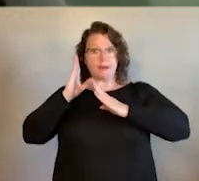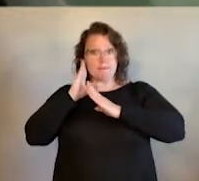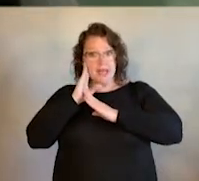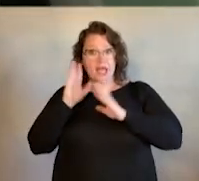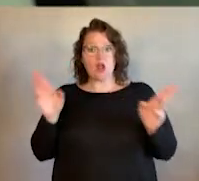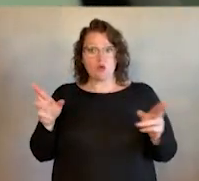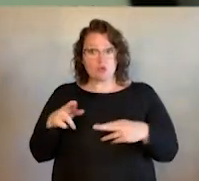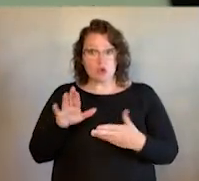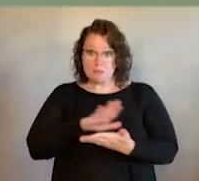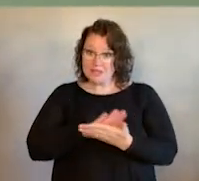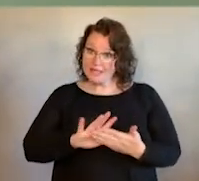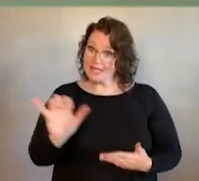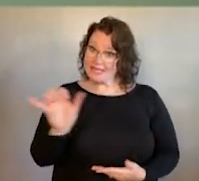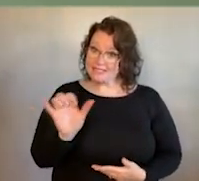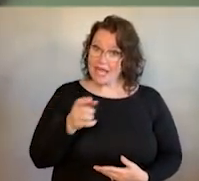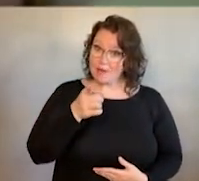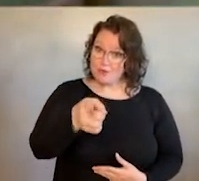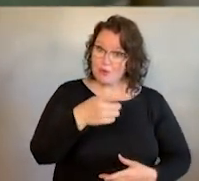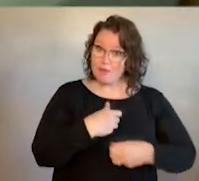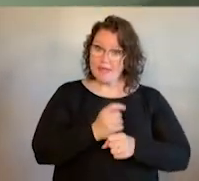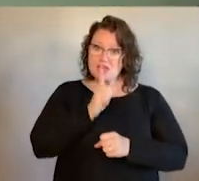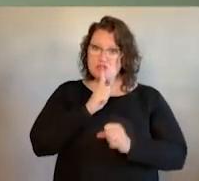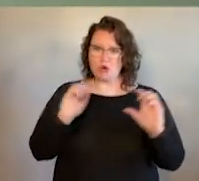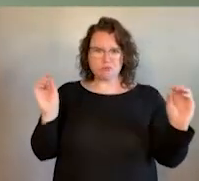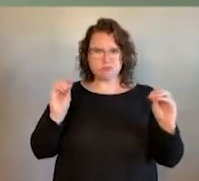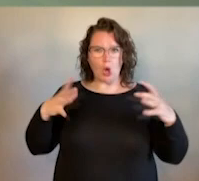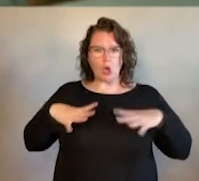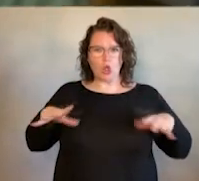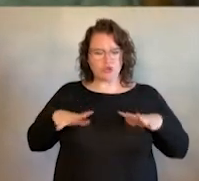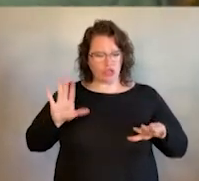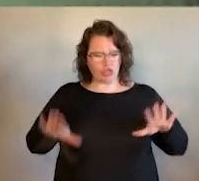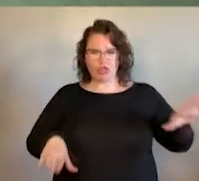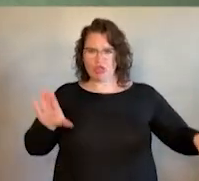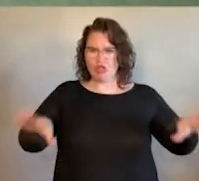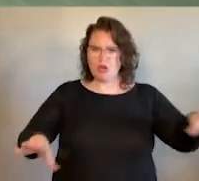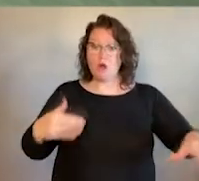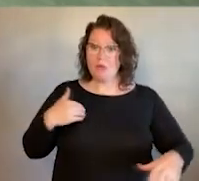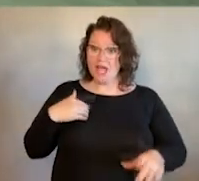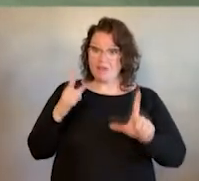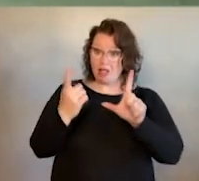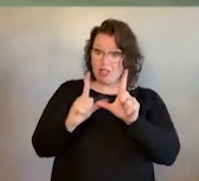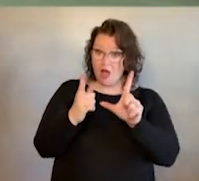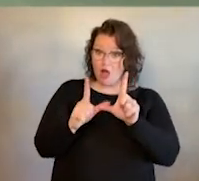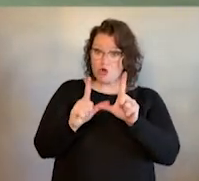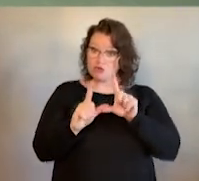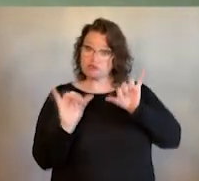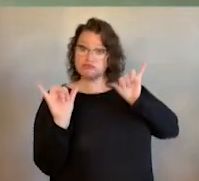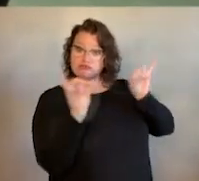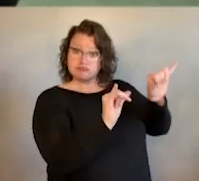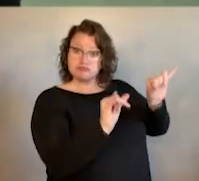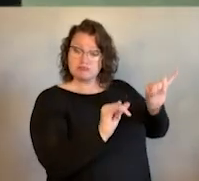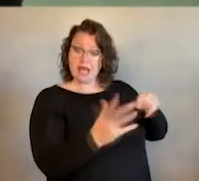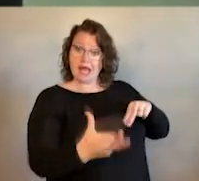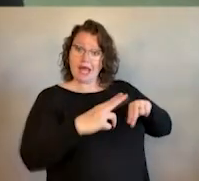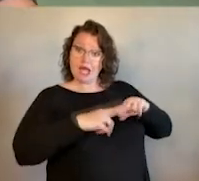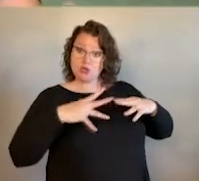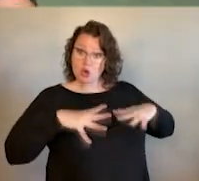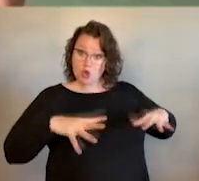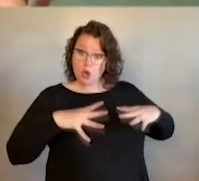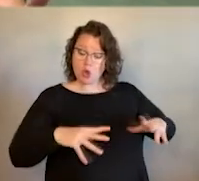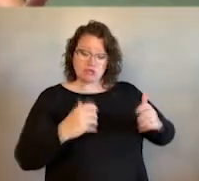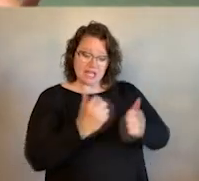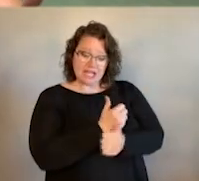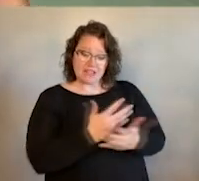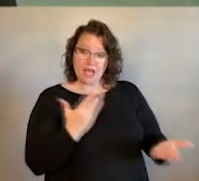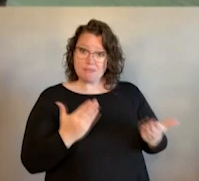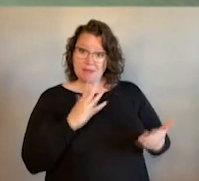rooms are clean, make sure that none of our clothes are just laying around. We have lockers that we get to keep our spare uniforms and anything